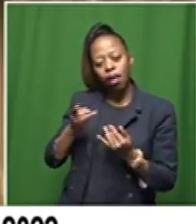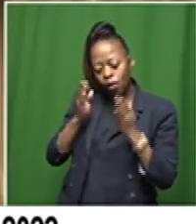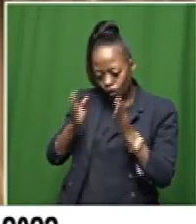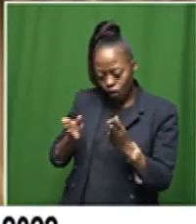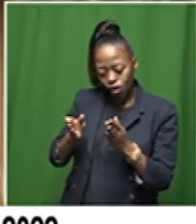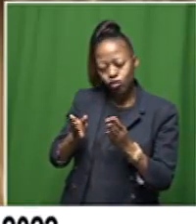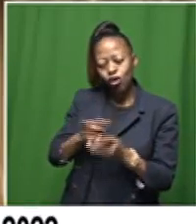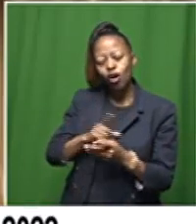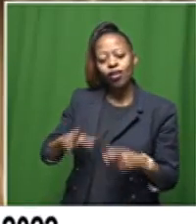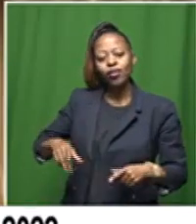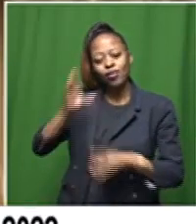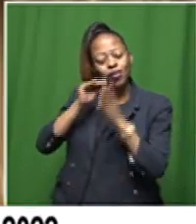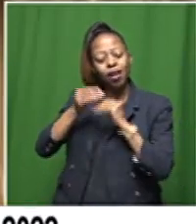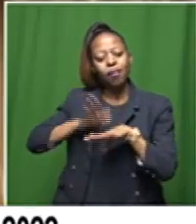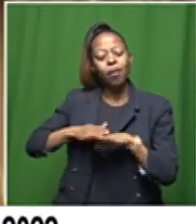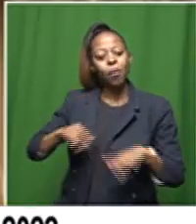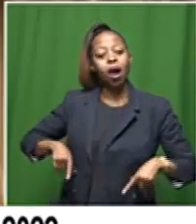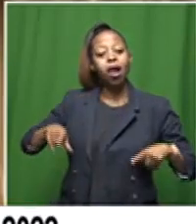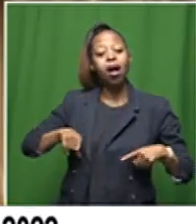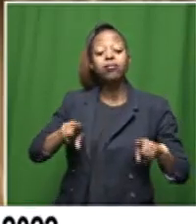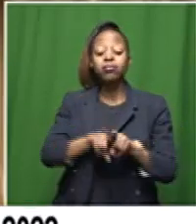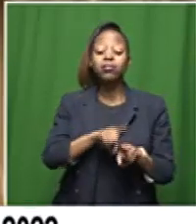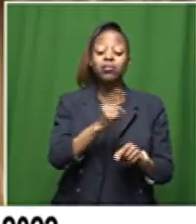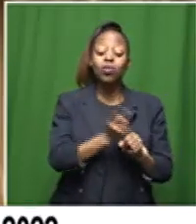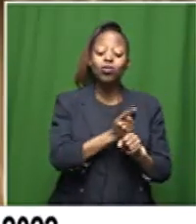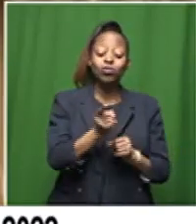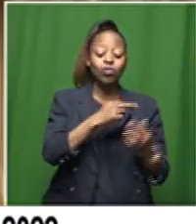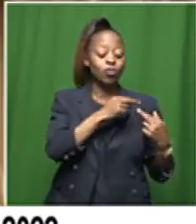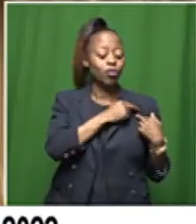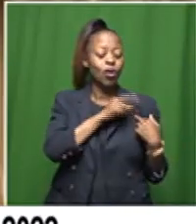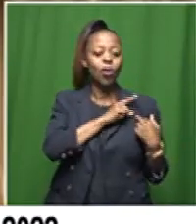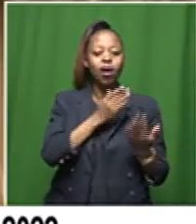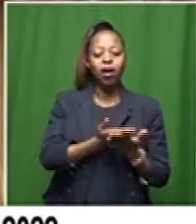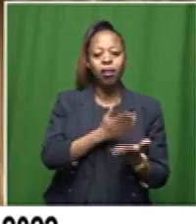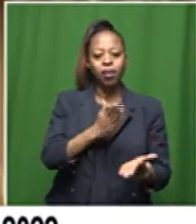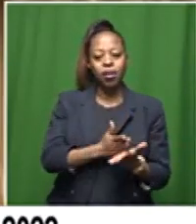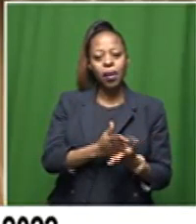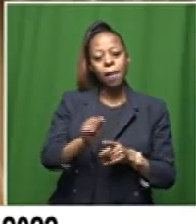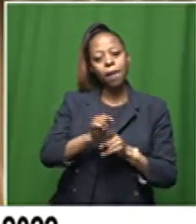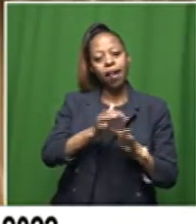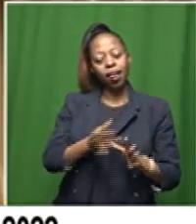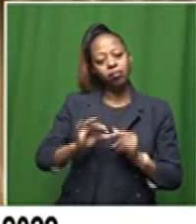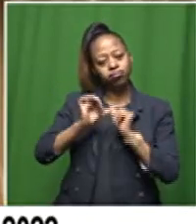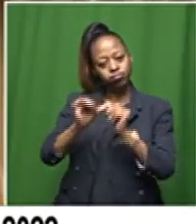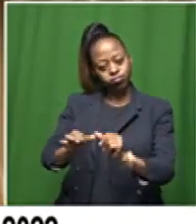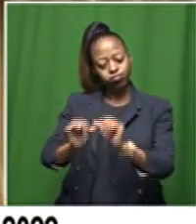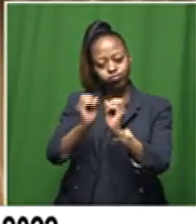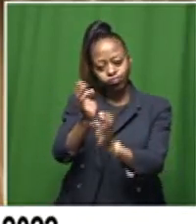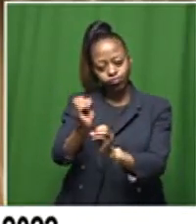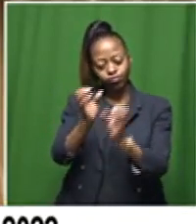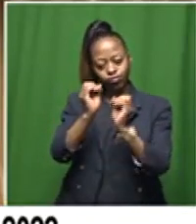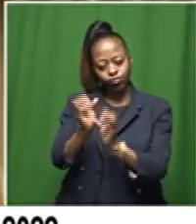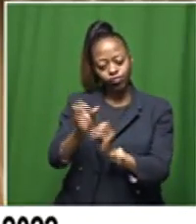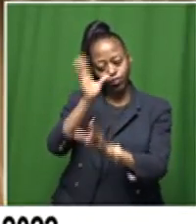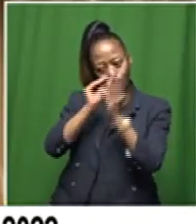lifelong learning. So the regulator is also responsible to ensure that the practitioners continually update